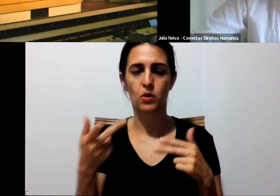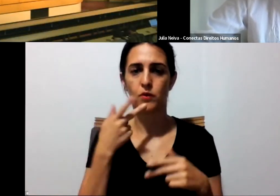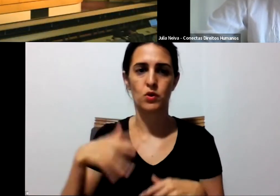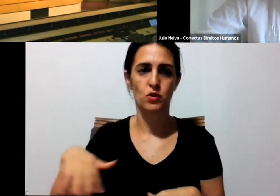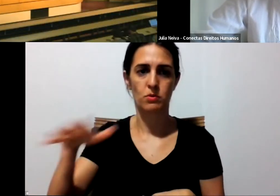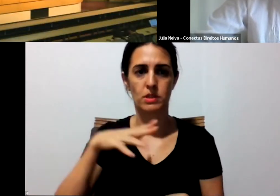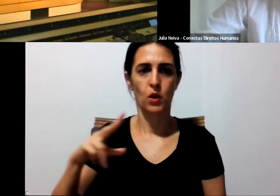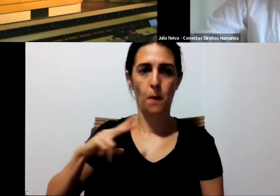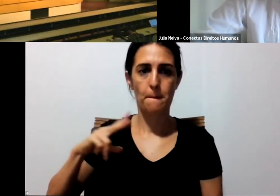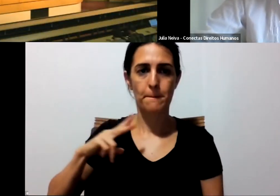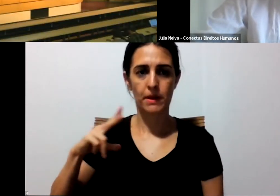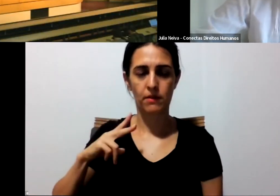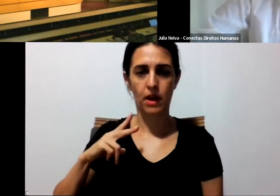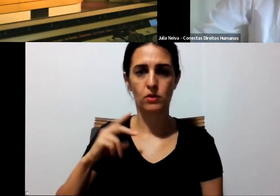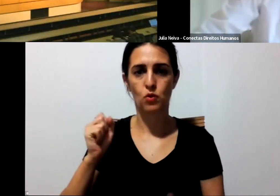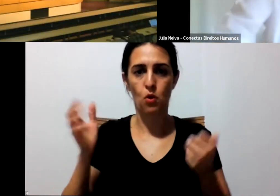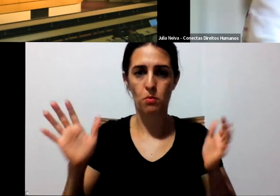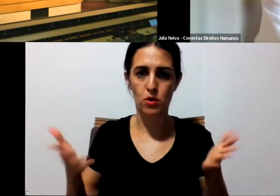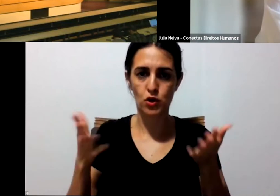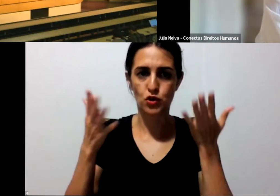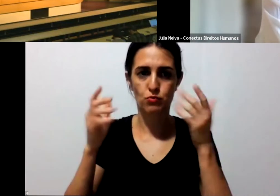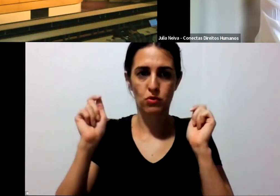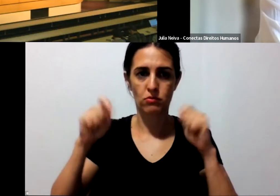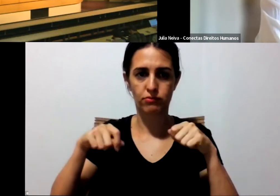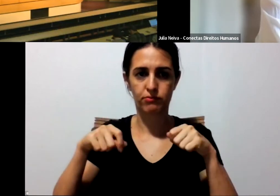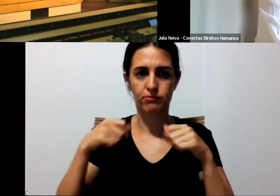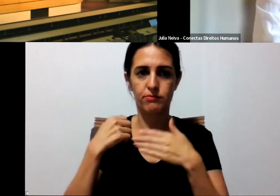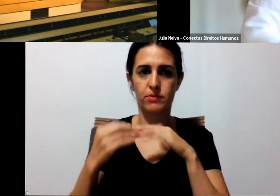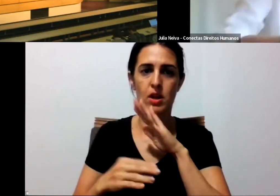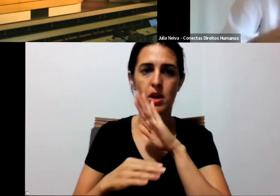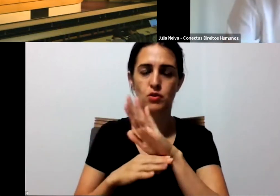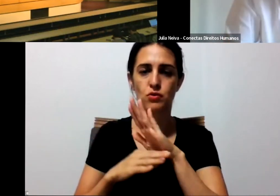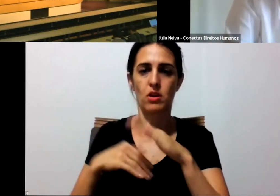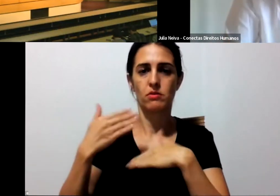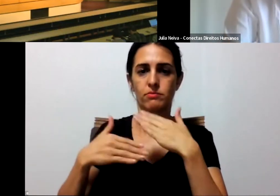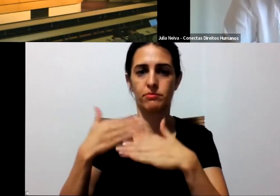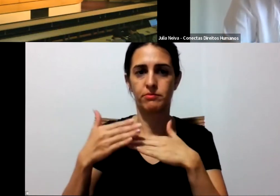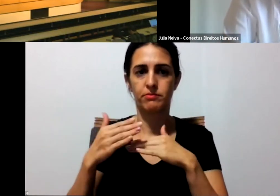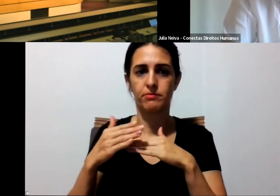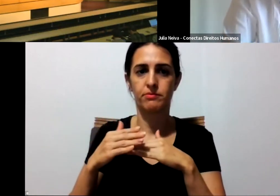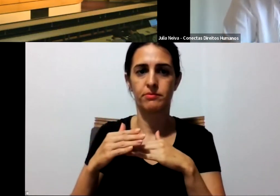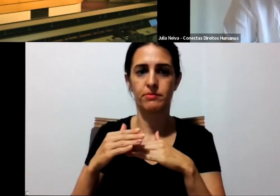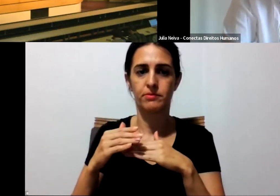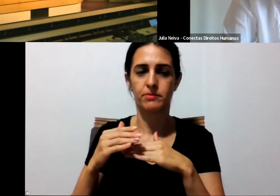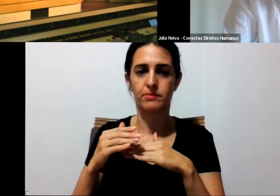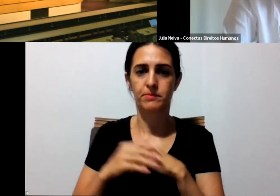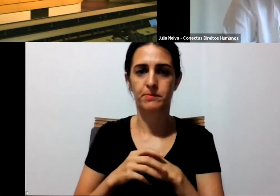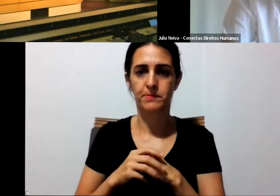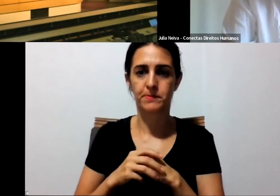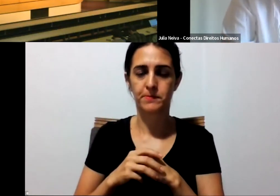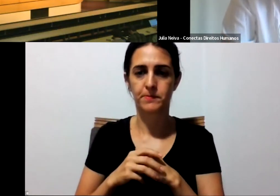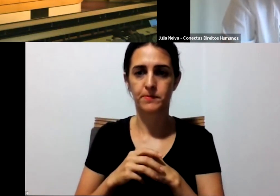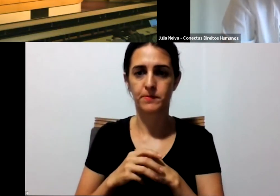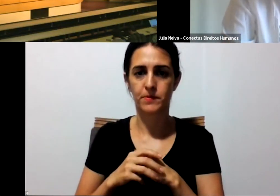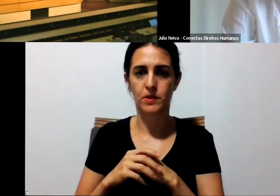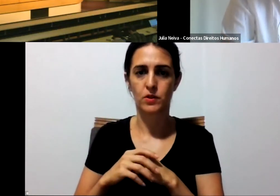But I would like to ask, what is the best way for the private sector to follow the process and discussions related to the accession